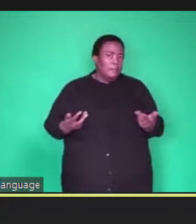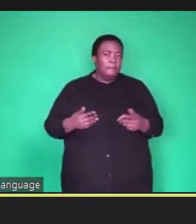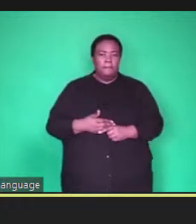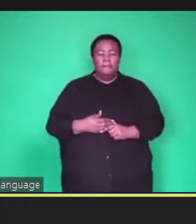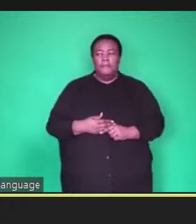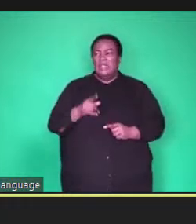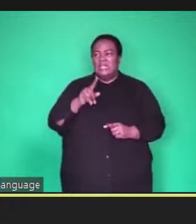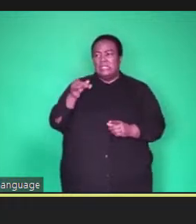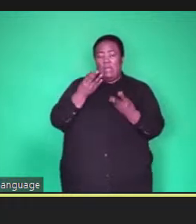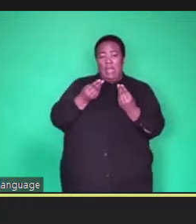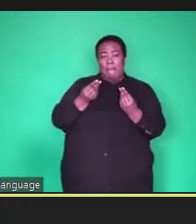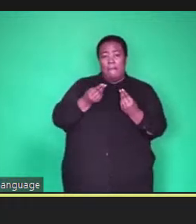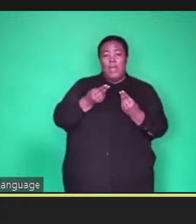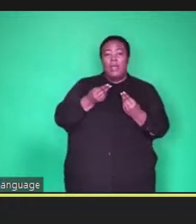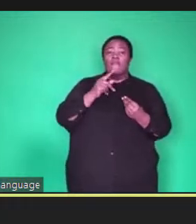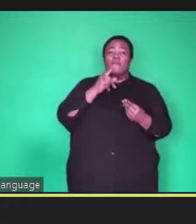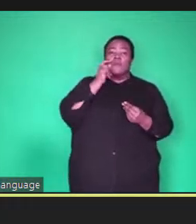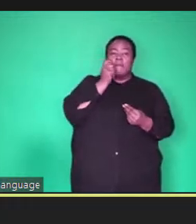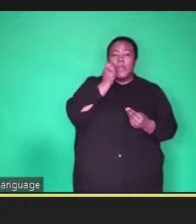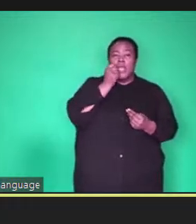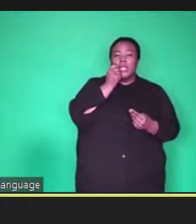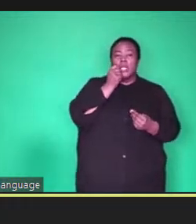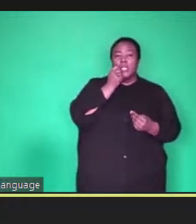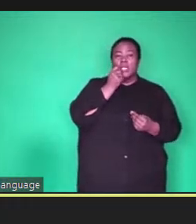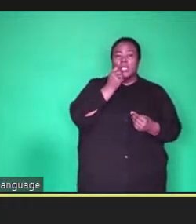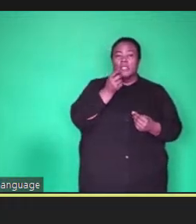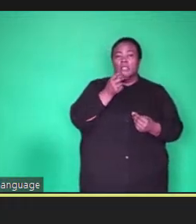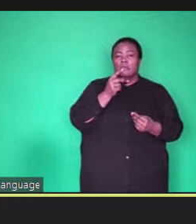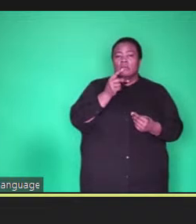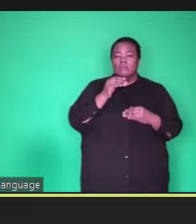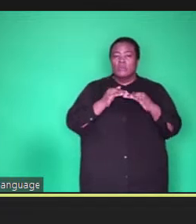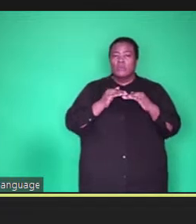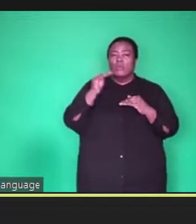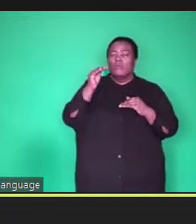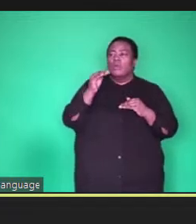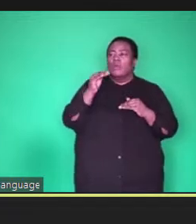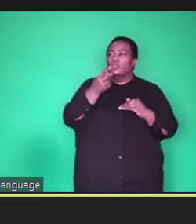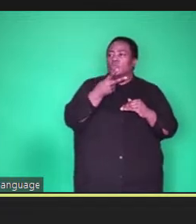for men going forward from 24 up to 30.